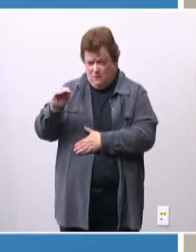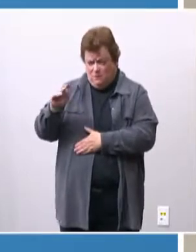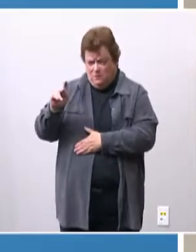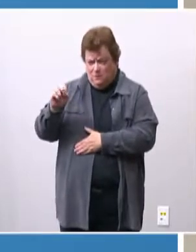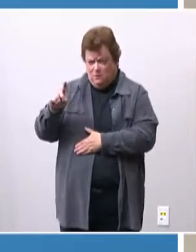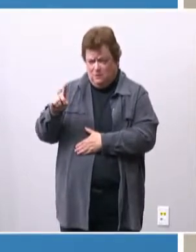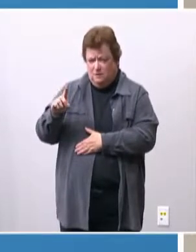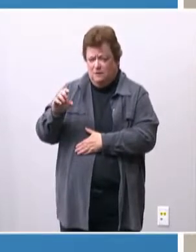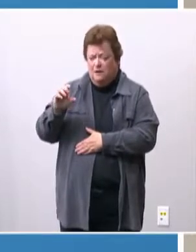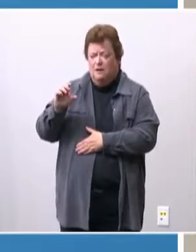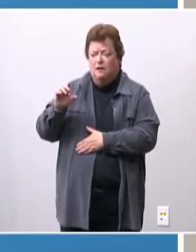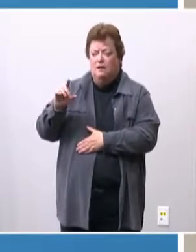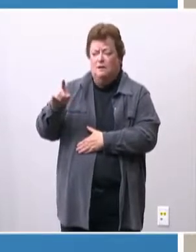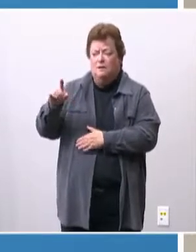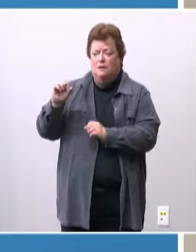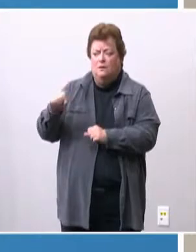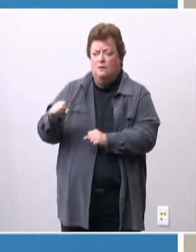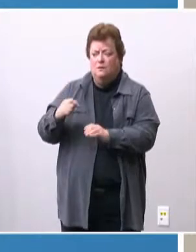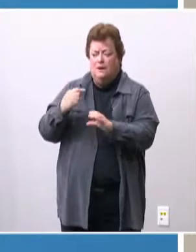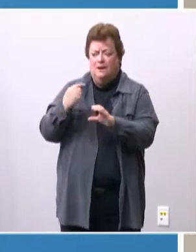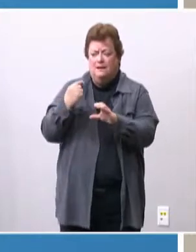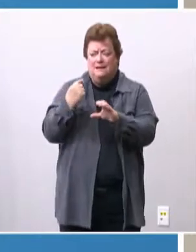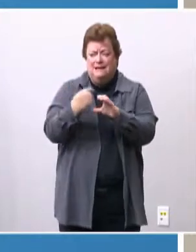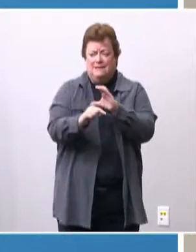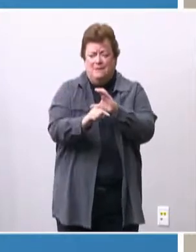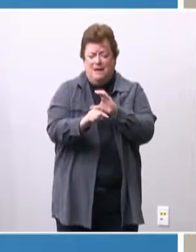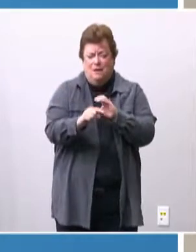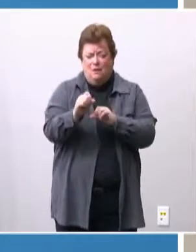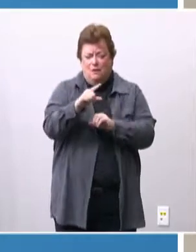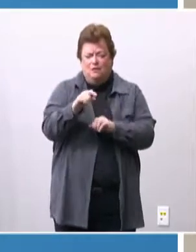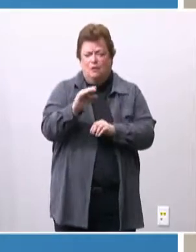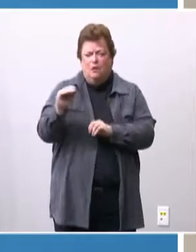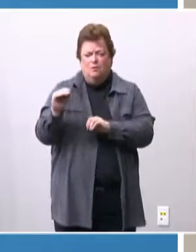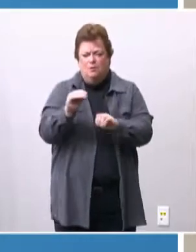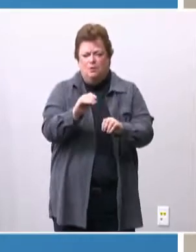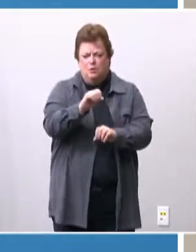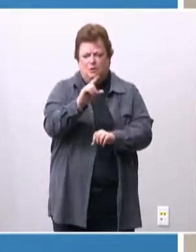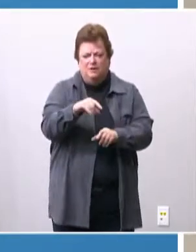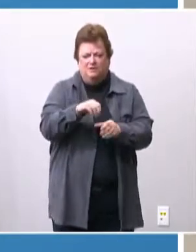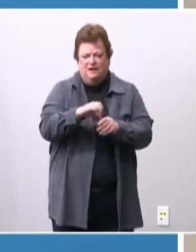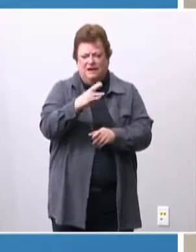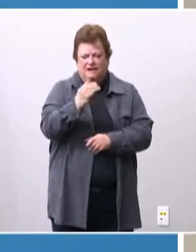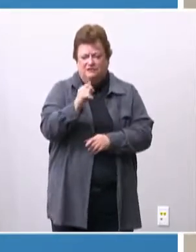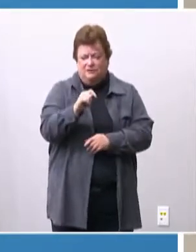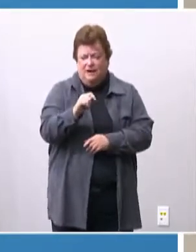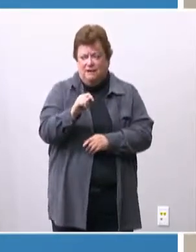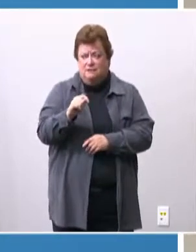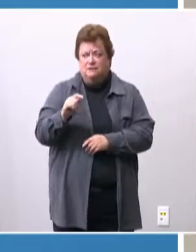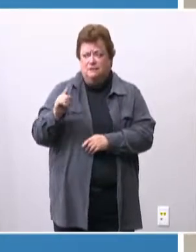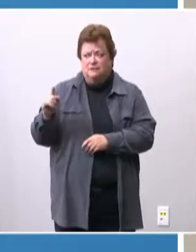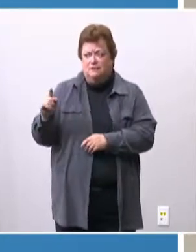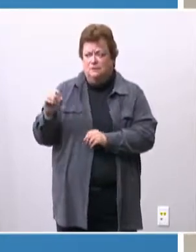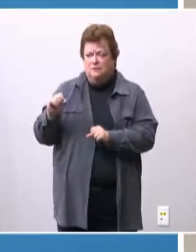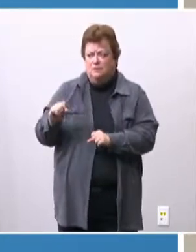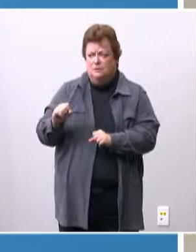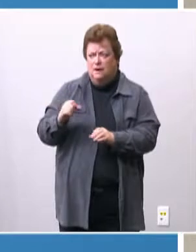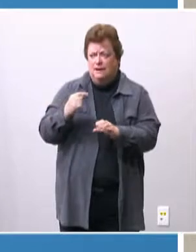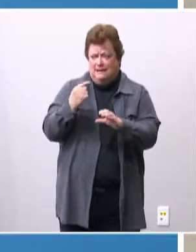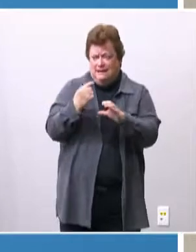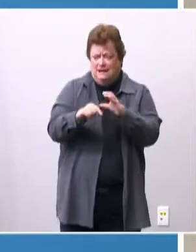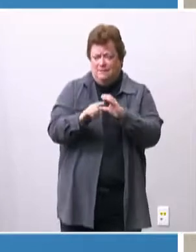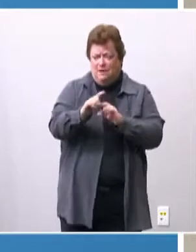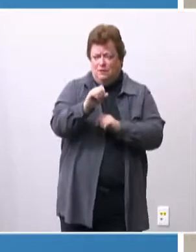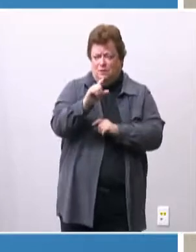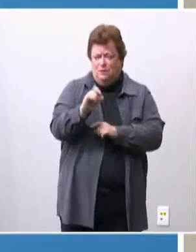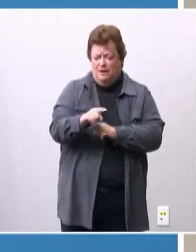Tell him he can email his question to me. Or put it in chat. Or put it in chat. You can email your